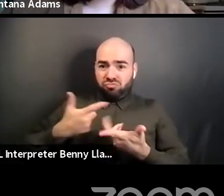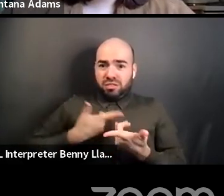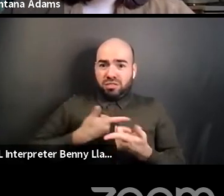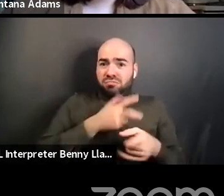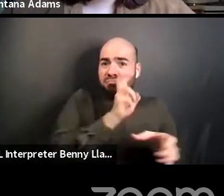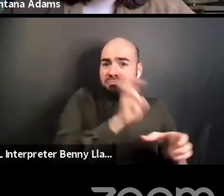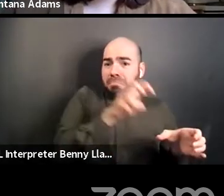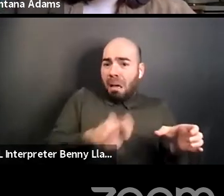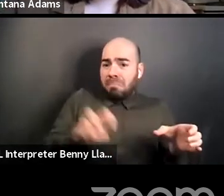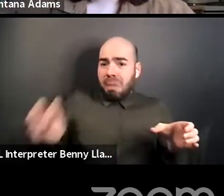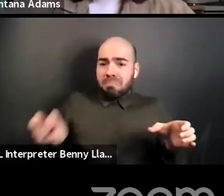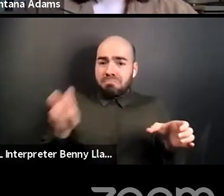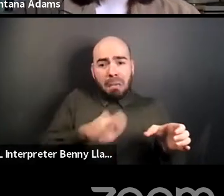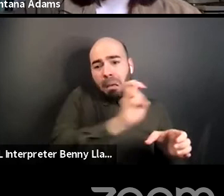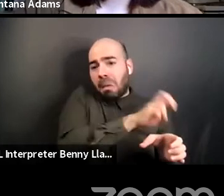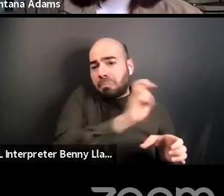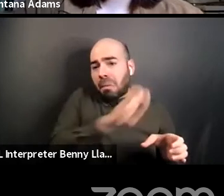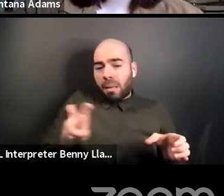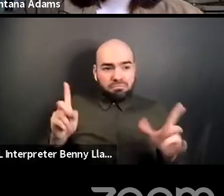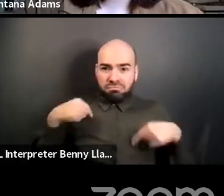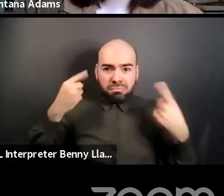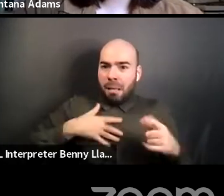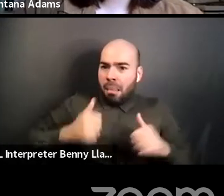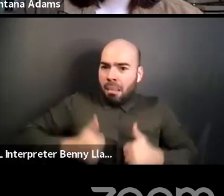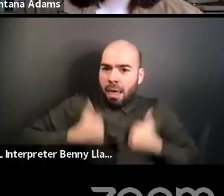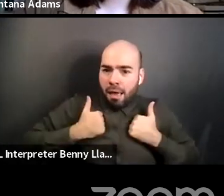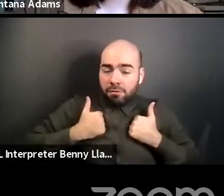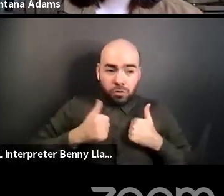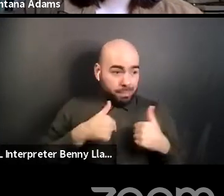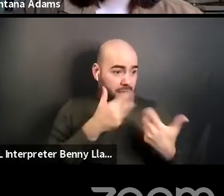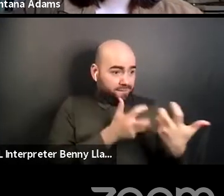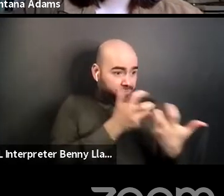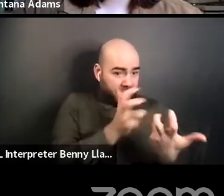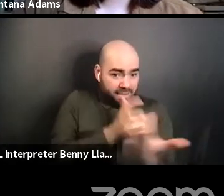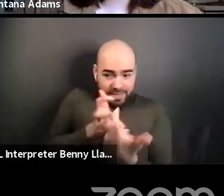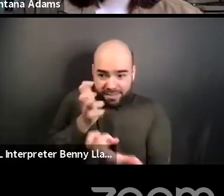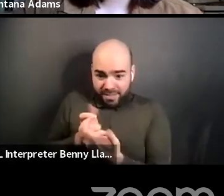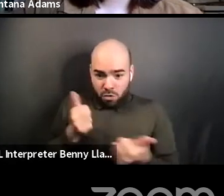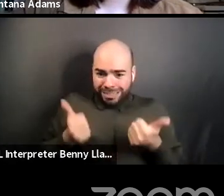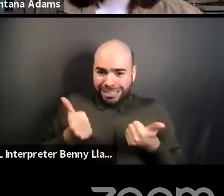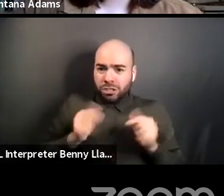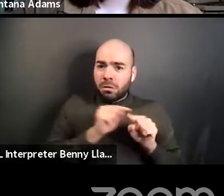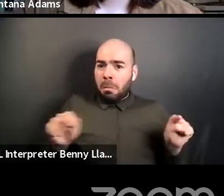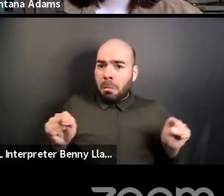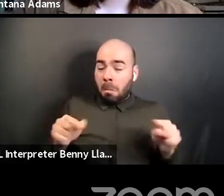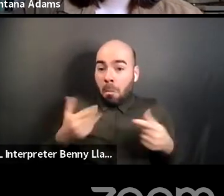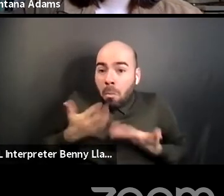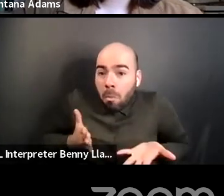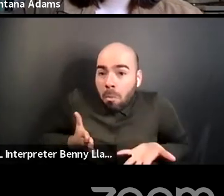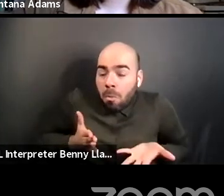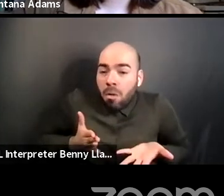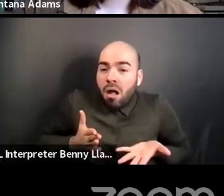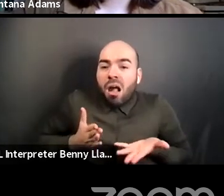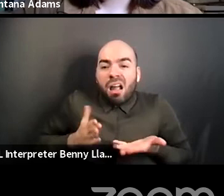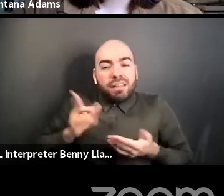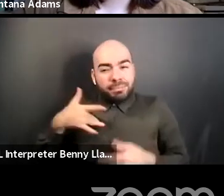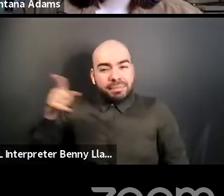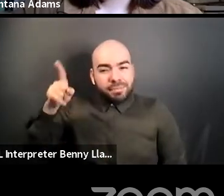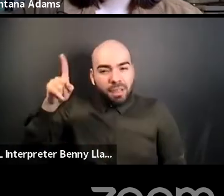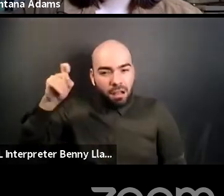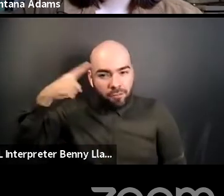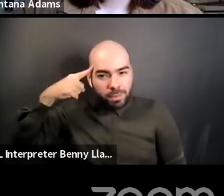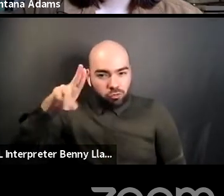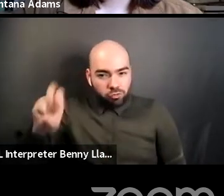even exactly know where I fit. And so that's such an interesting thing that the United States government has done, because, you